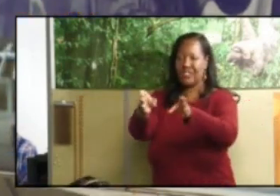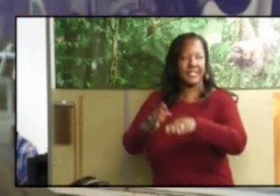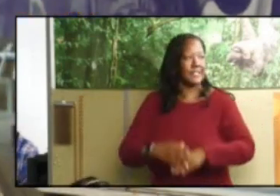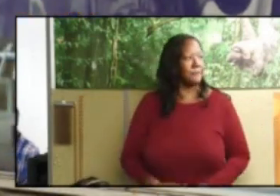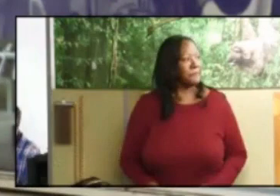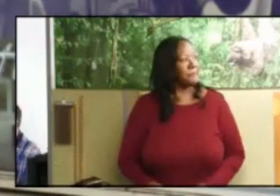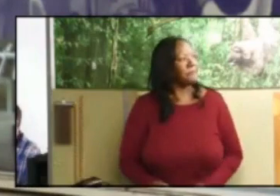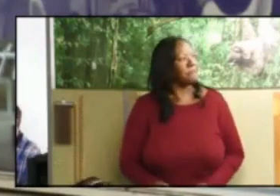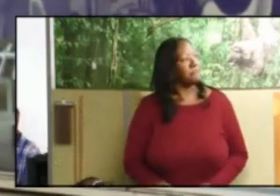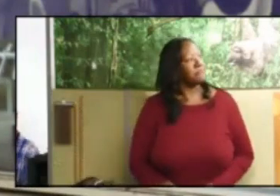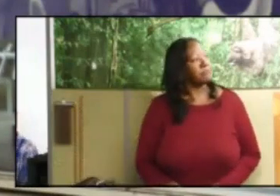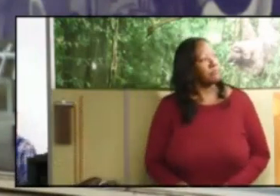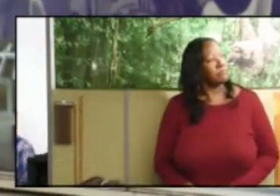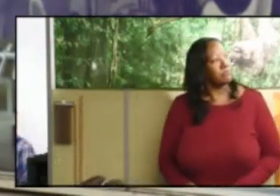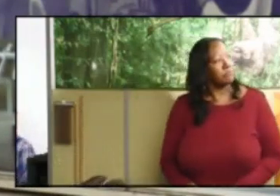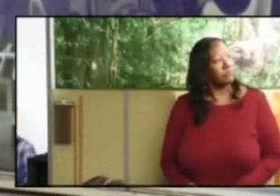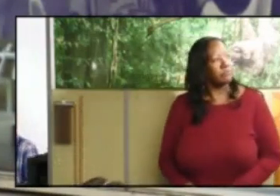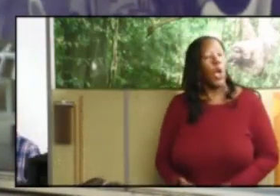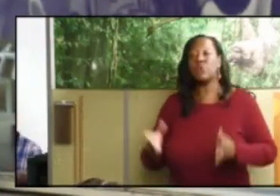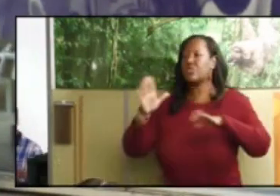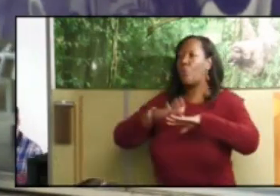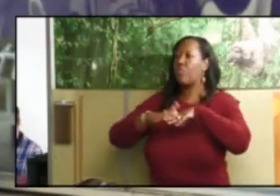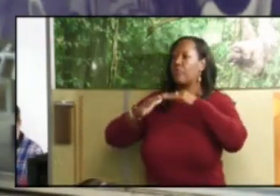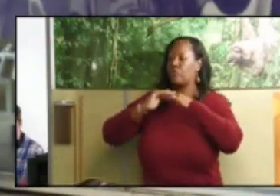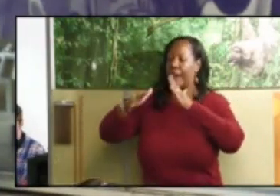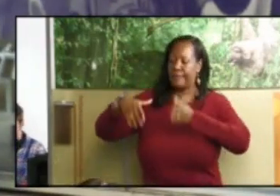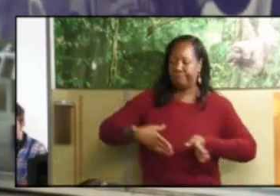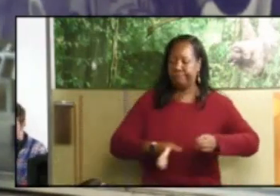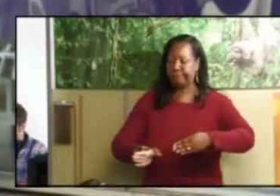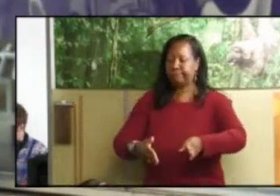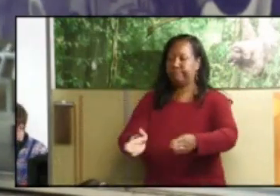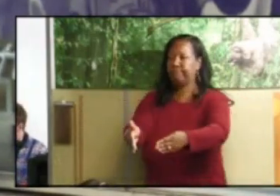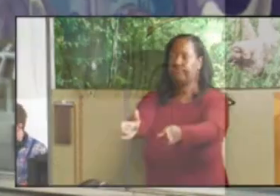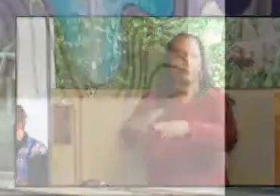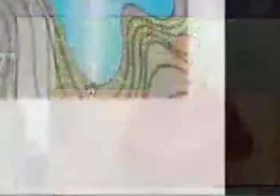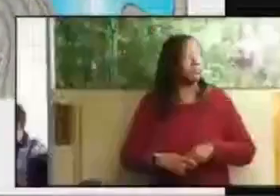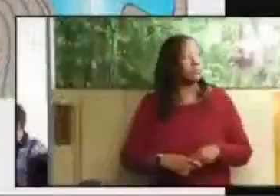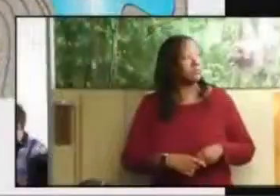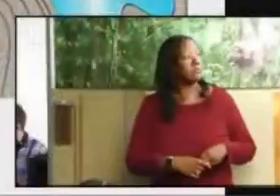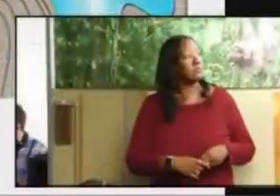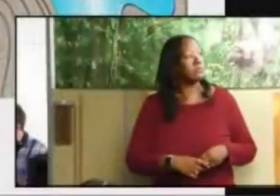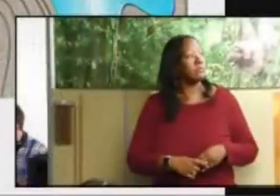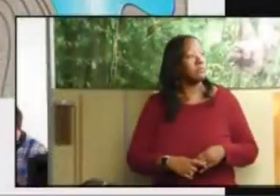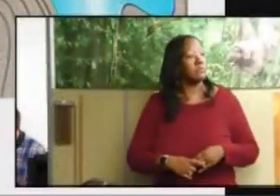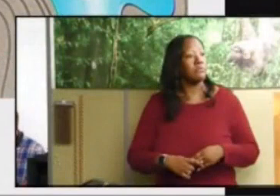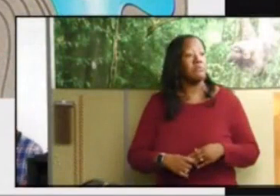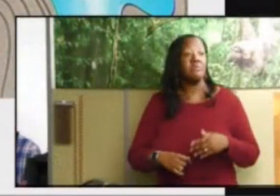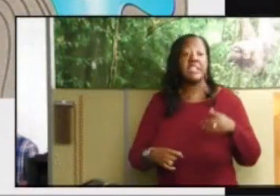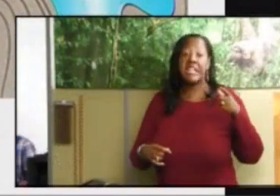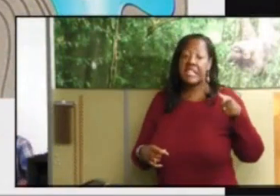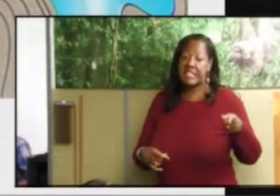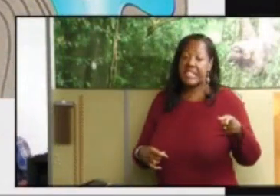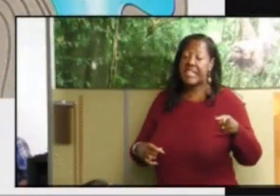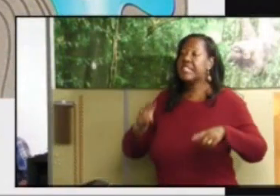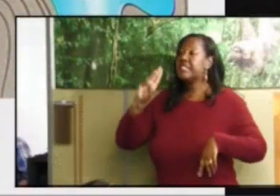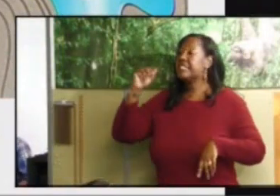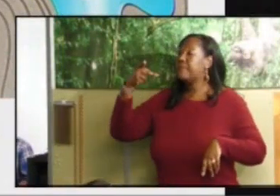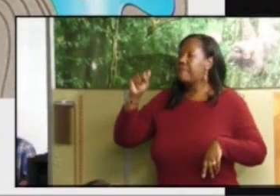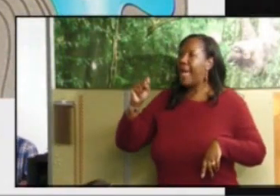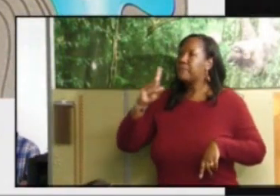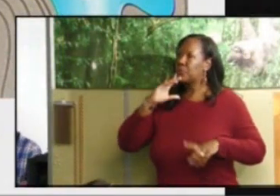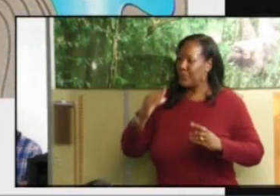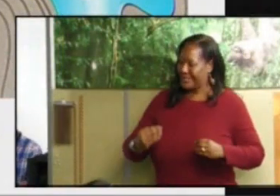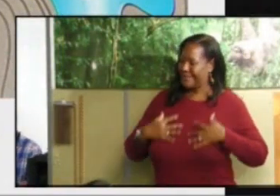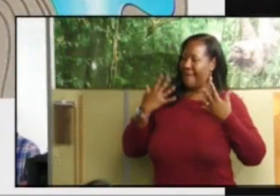Speaking of which, these topographical maps were inspired by small town America, rural